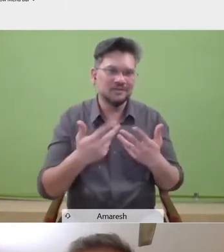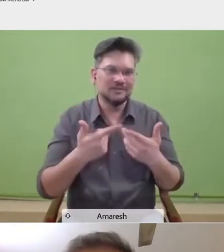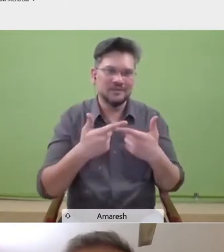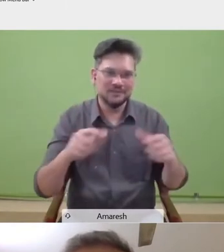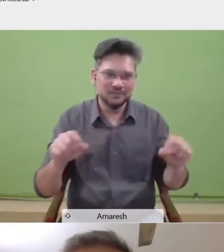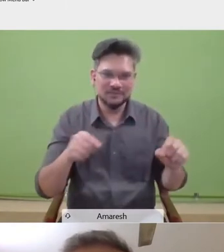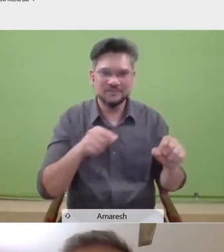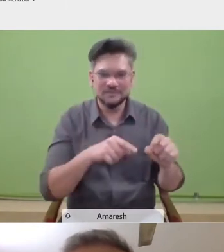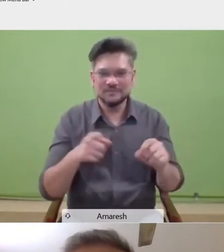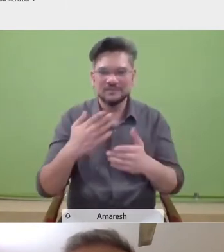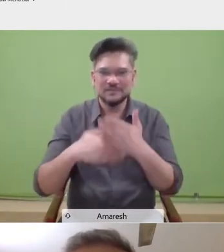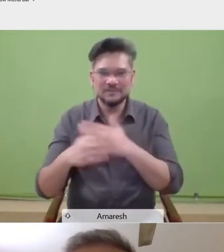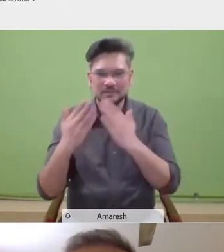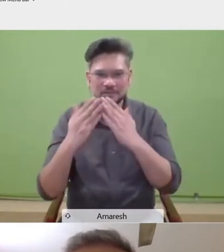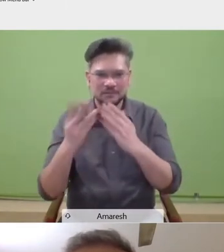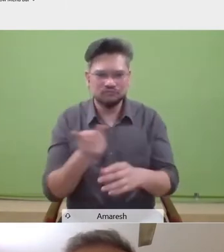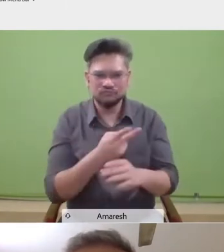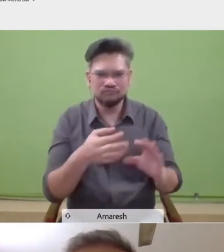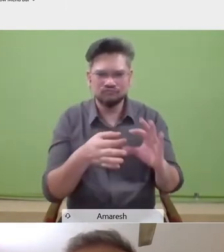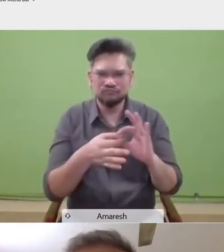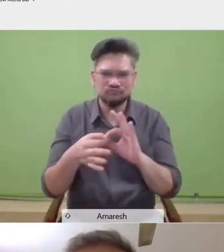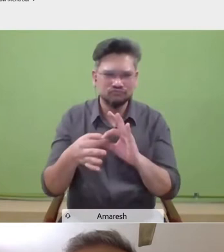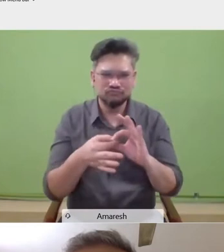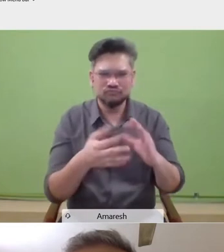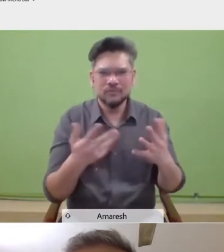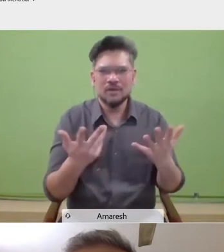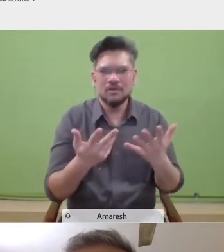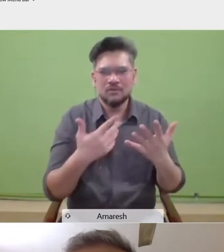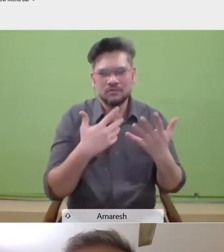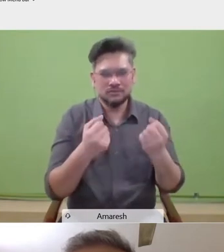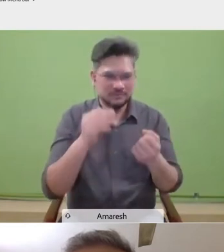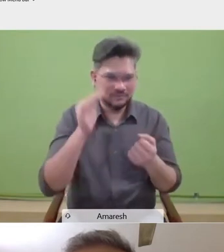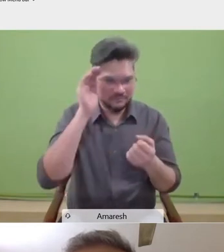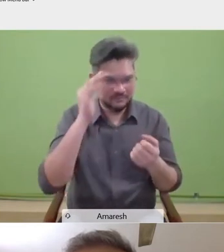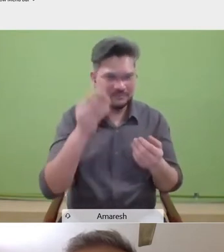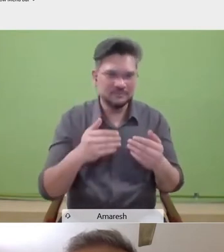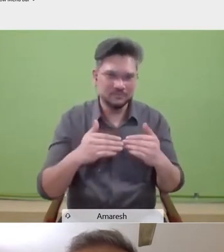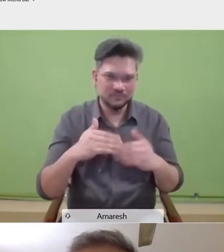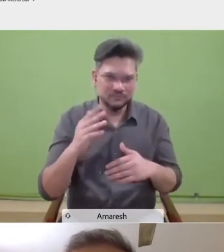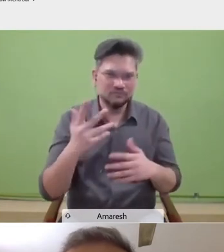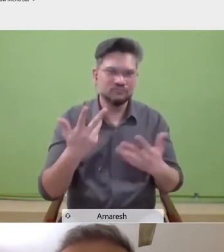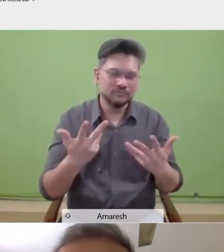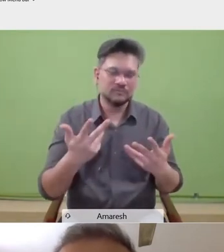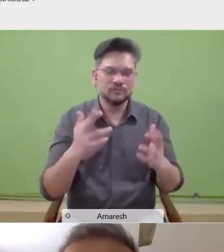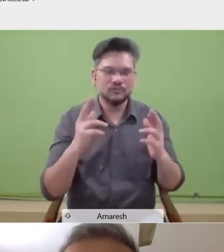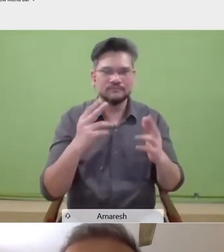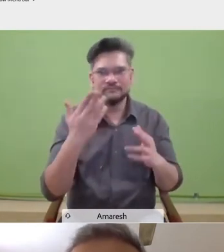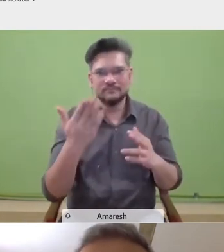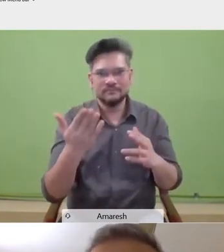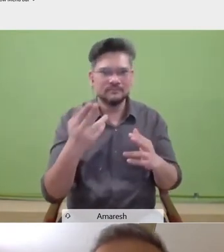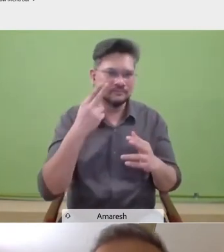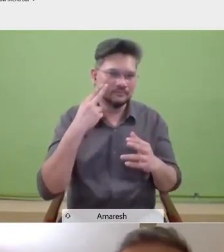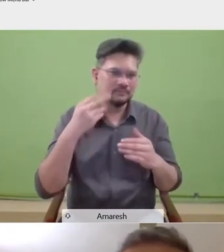the two fields and he will uh you know make it is as simple